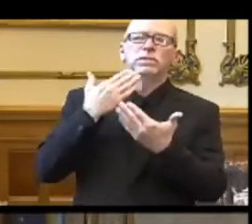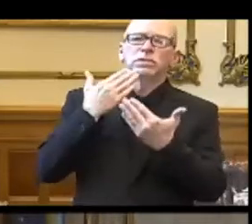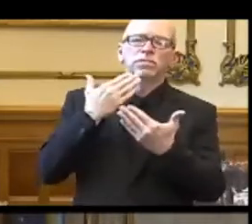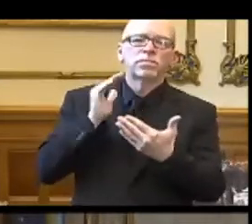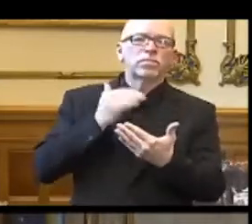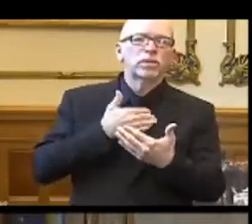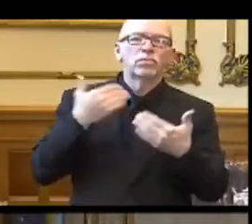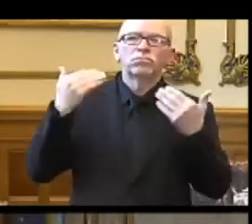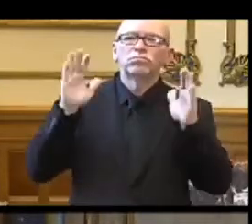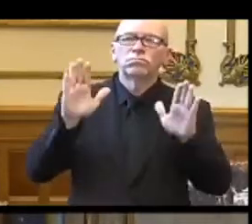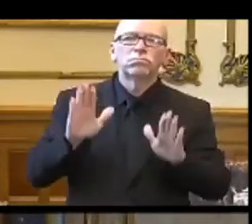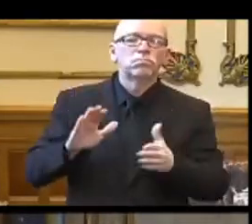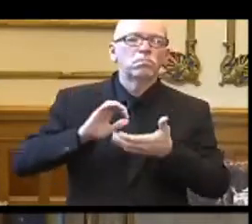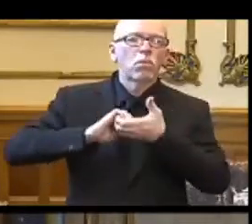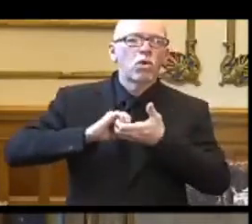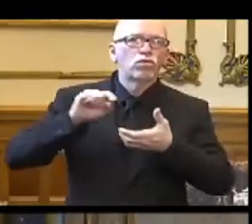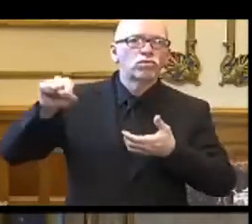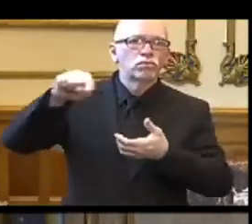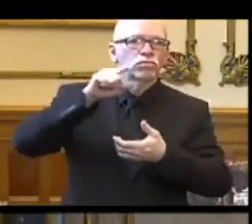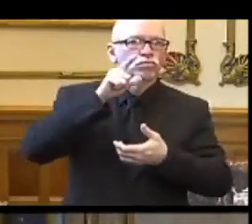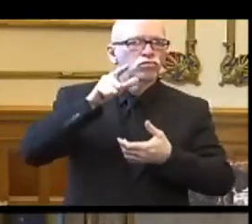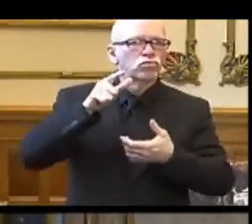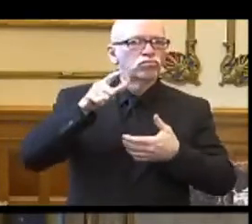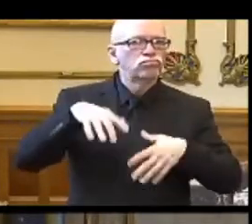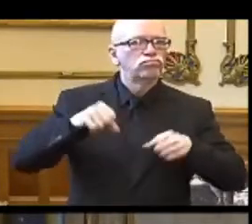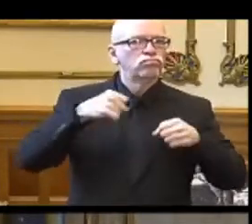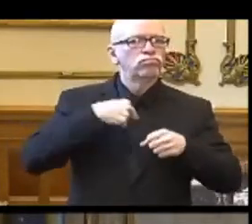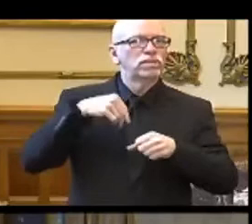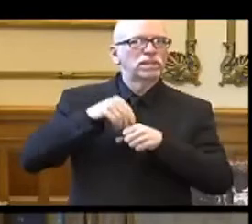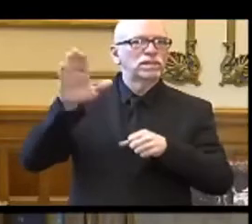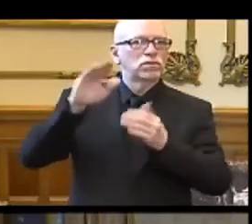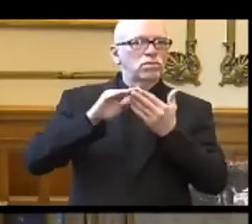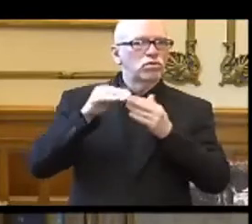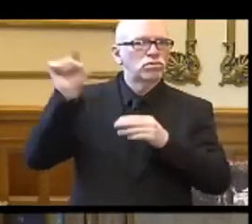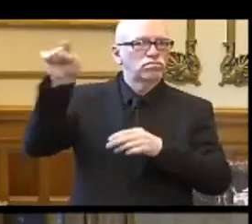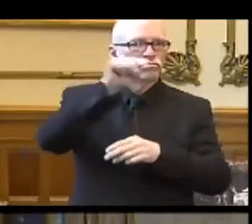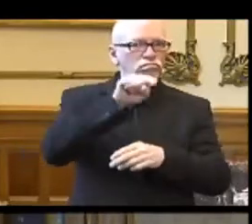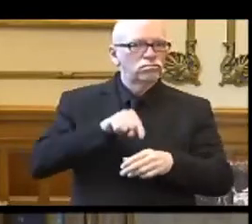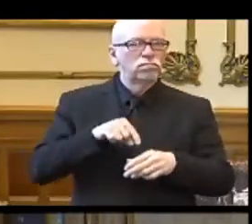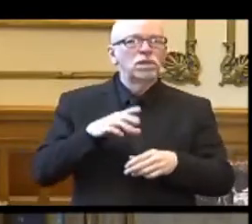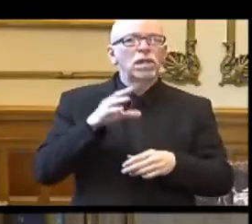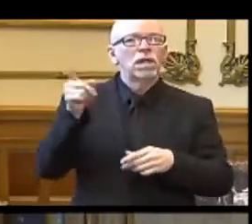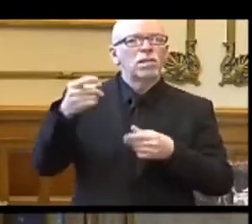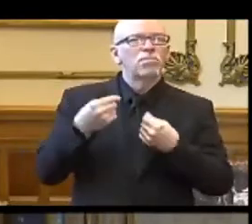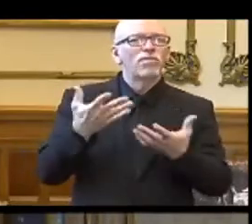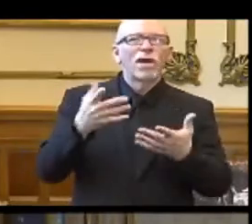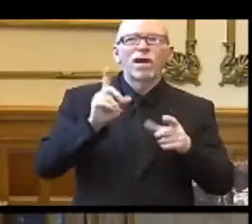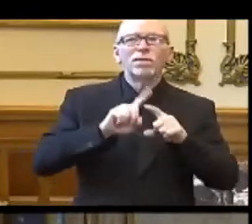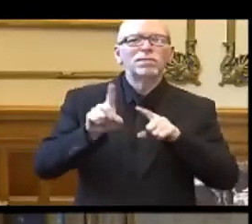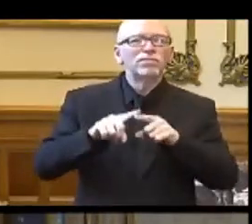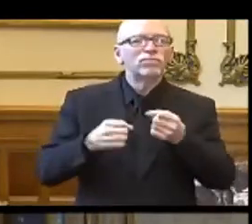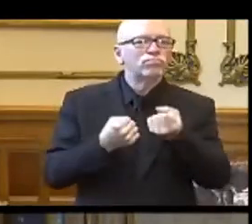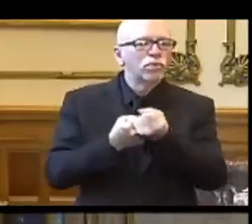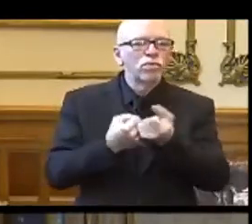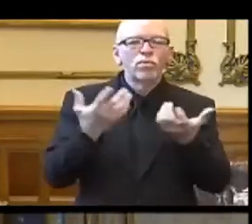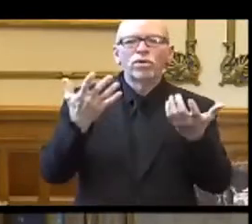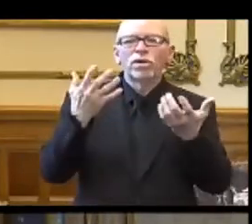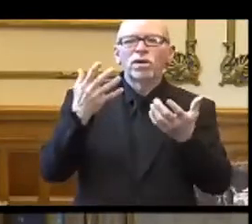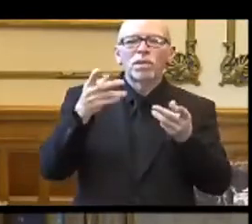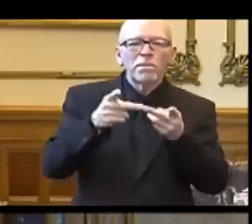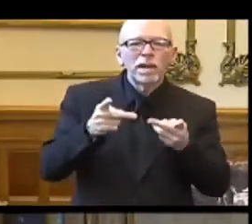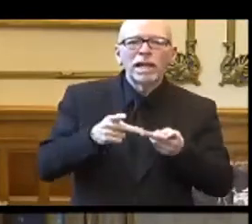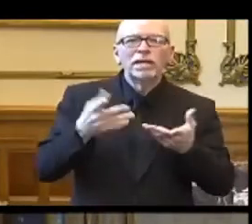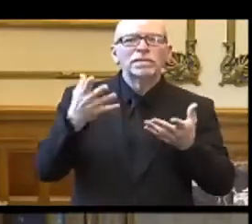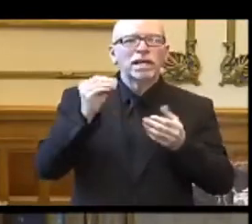incredible partners who have hosted us in the local communities and provided logistical support and offered